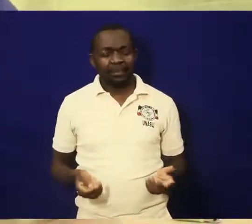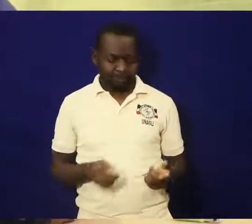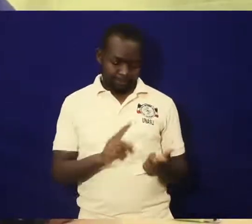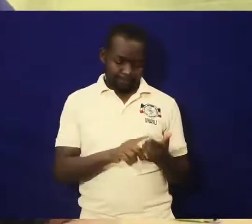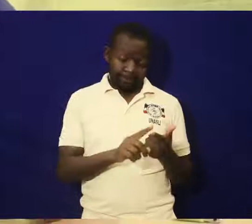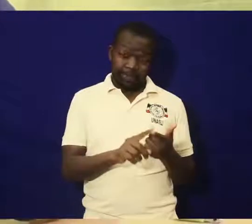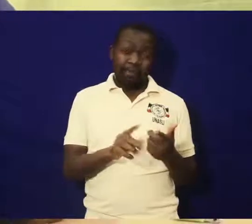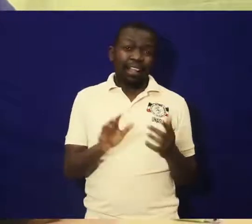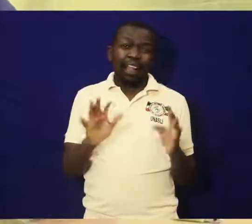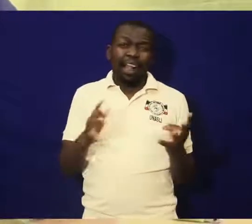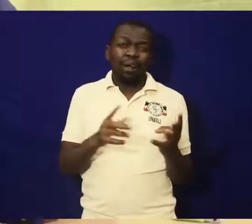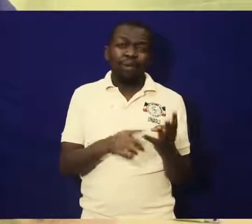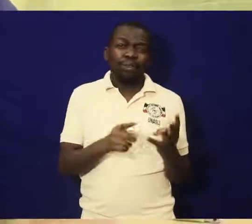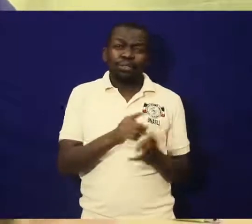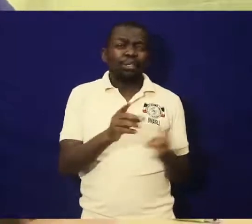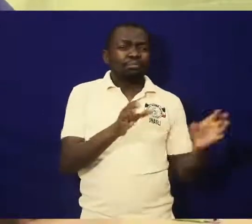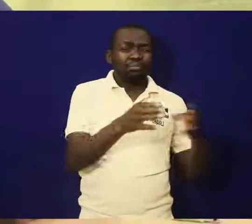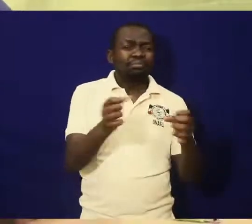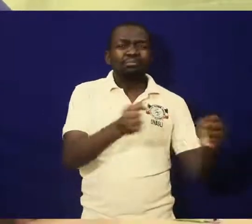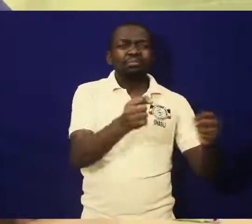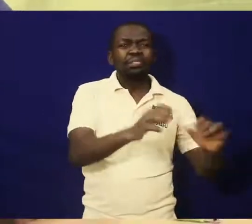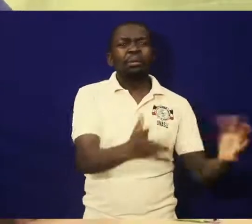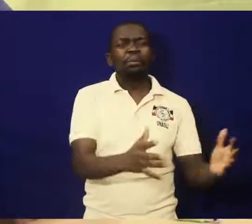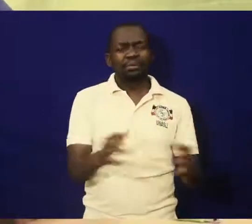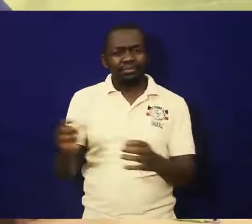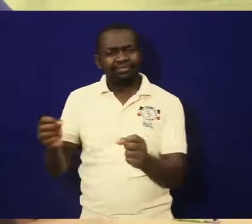How did they group themselves?